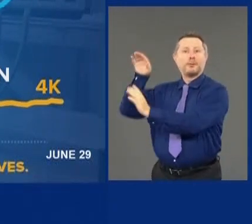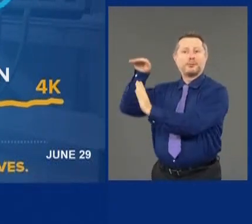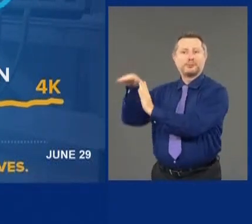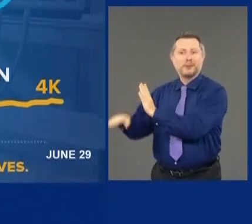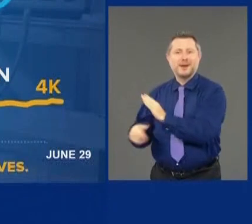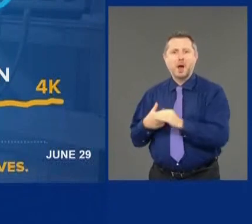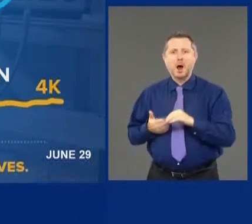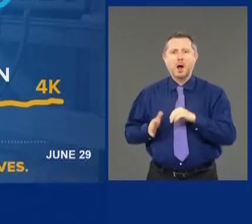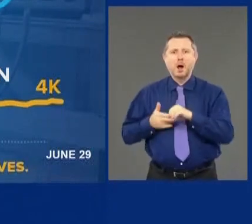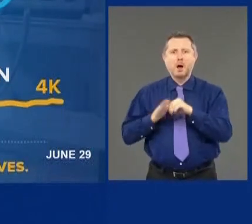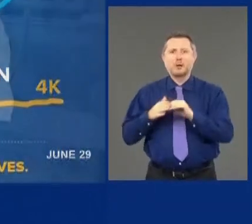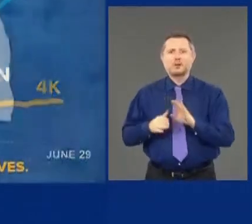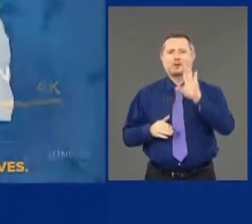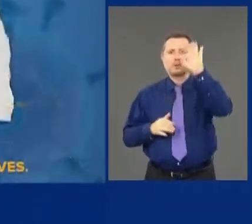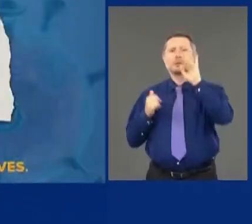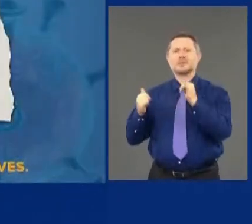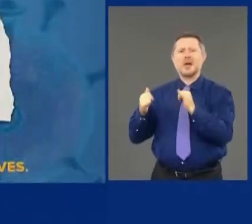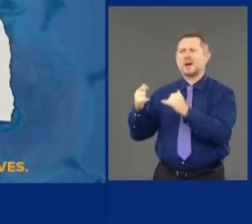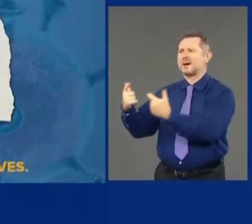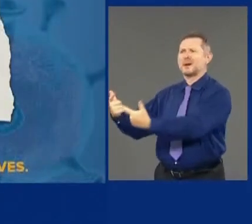us.